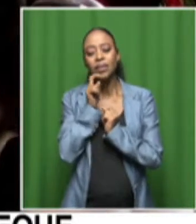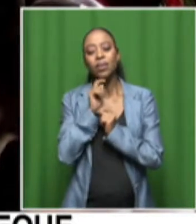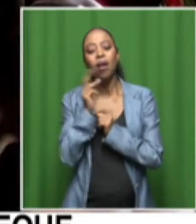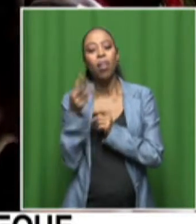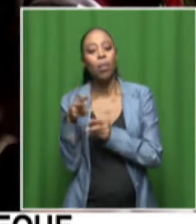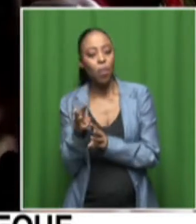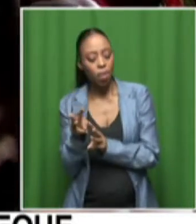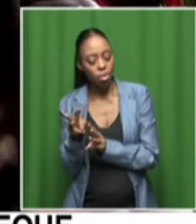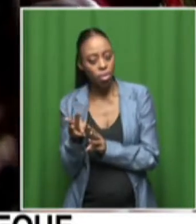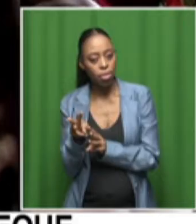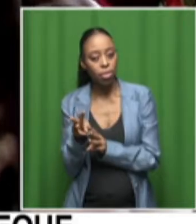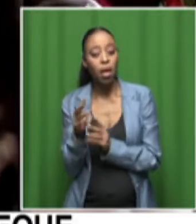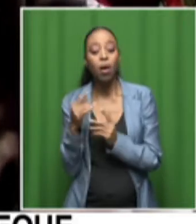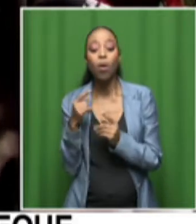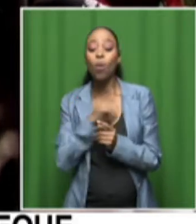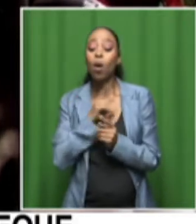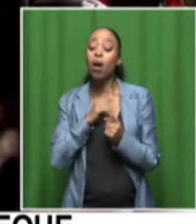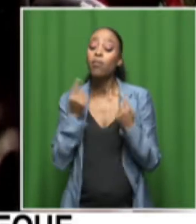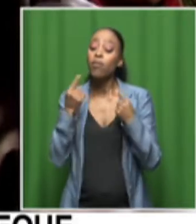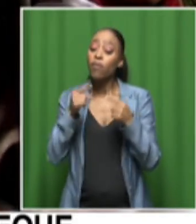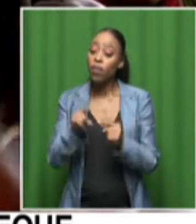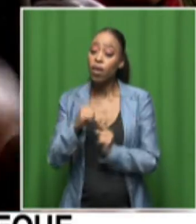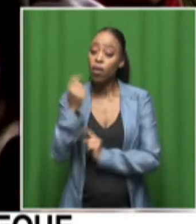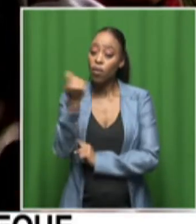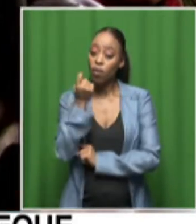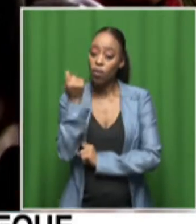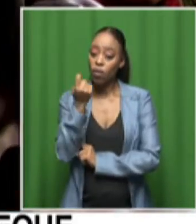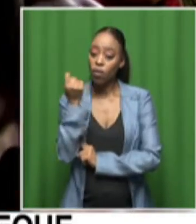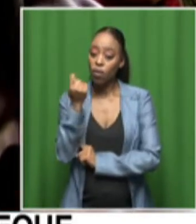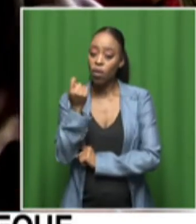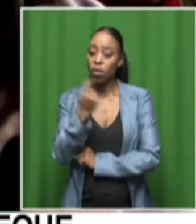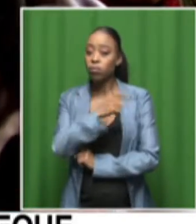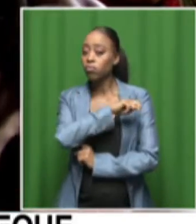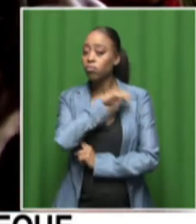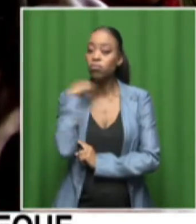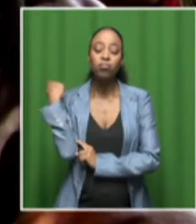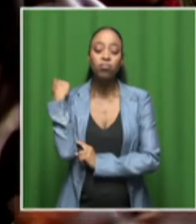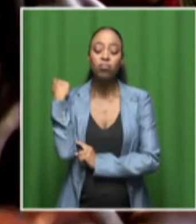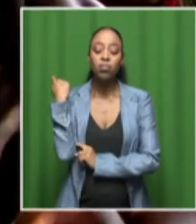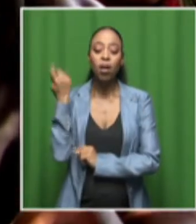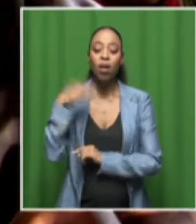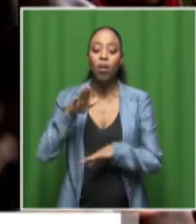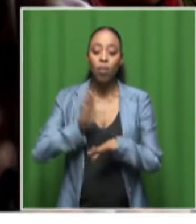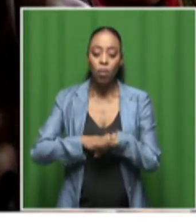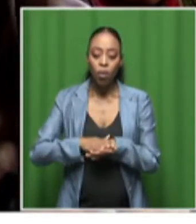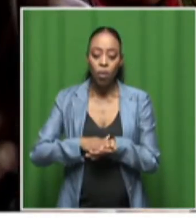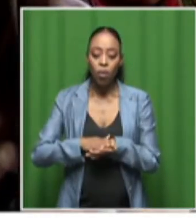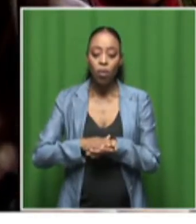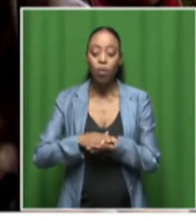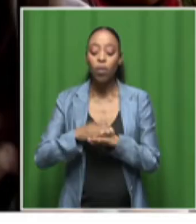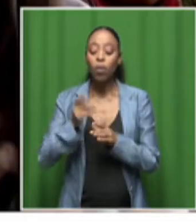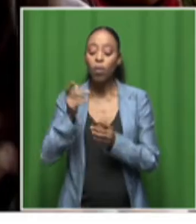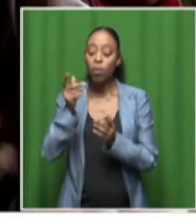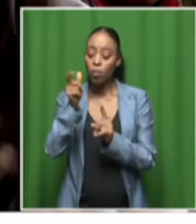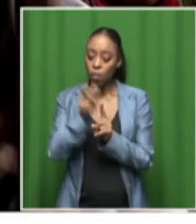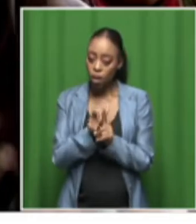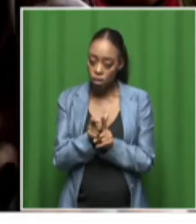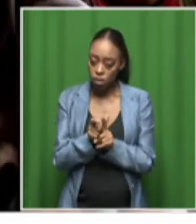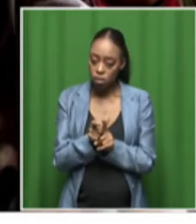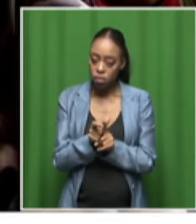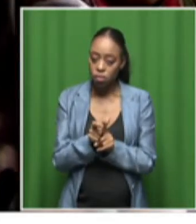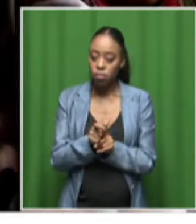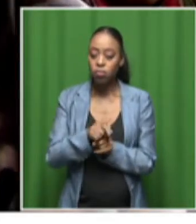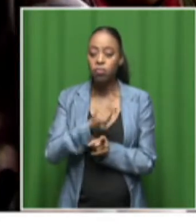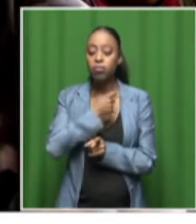approach. When they come to the village, don't cut off the heads of the person. They just take the person and